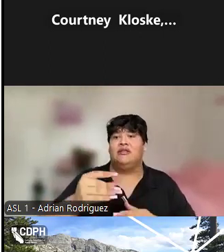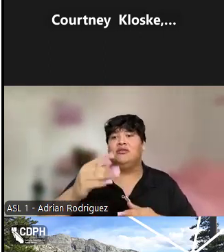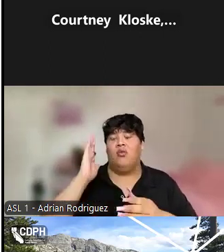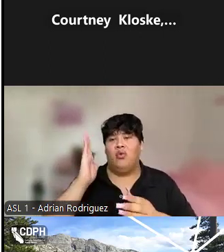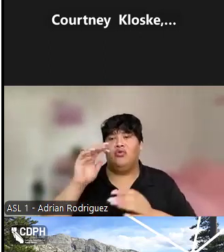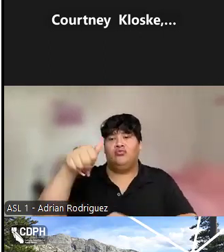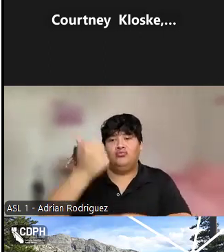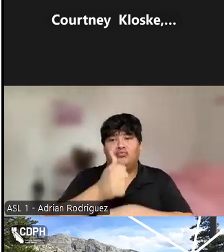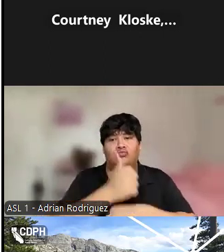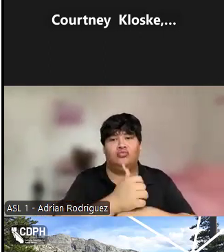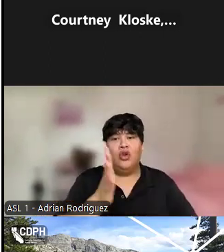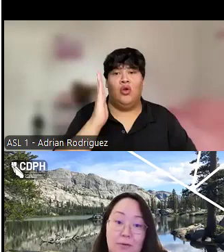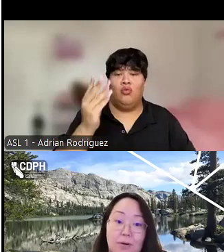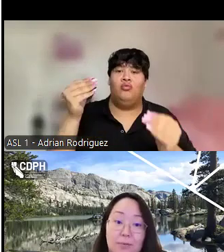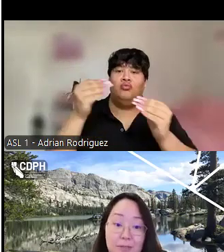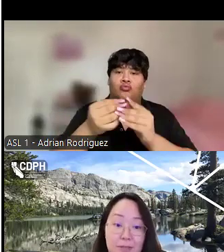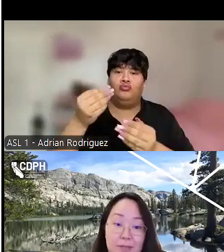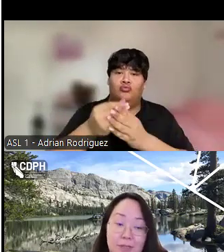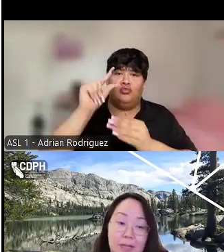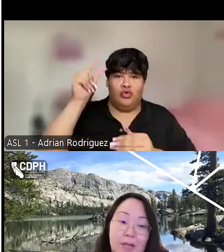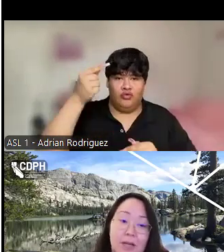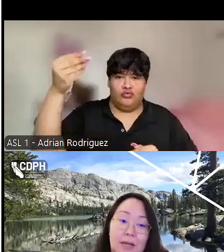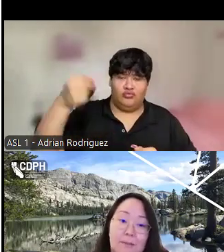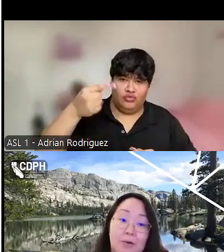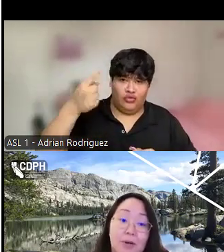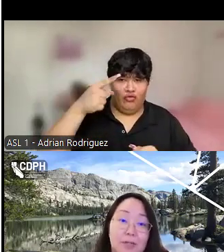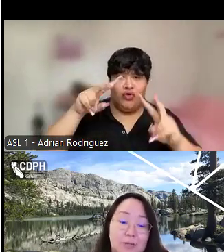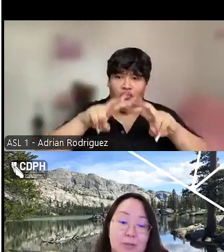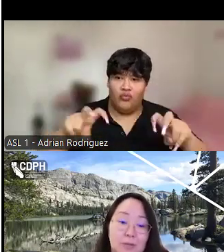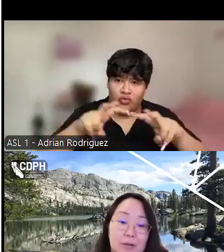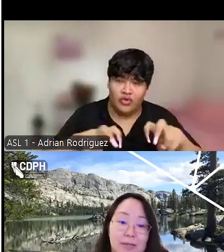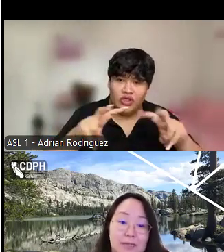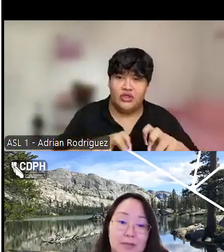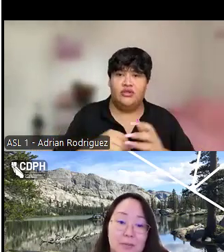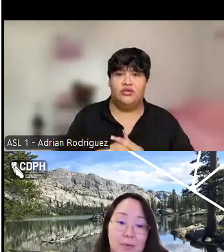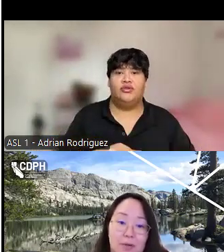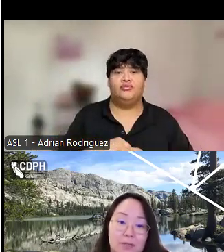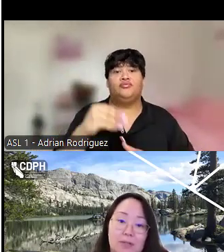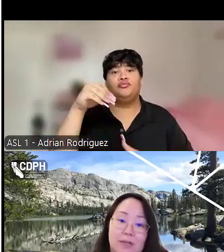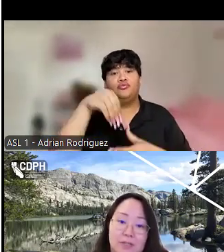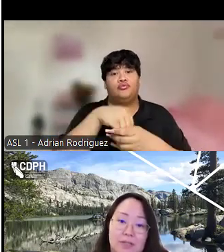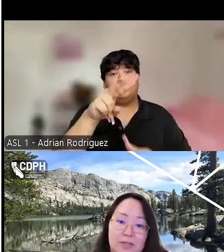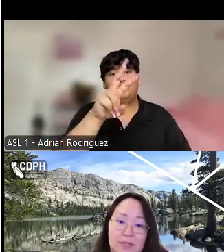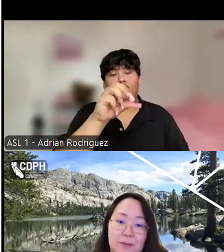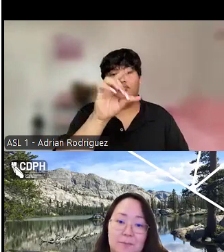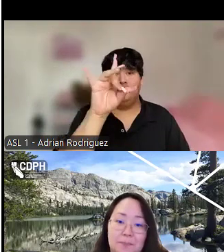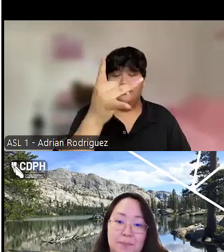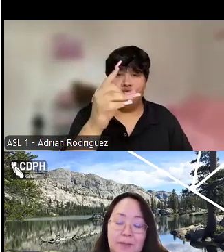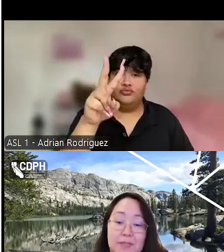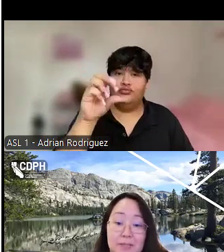required grant administration for research. According to the 2018 report to the